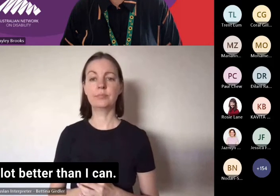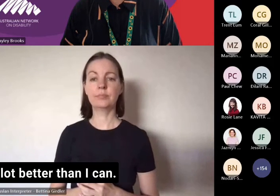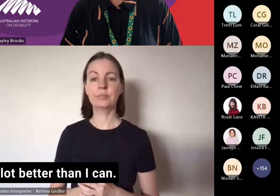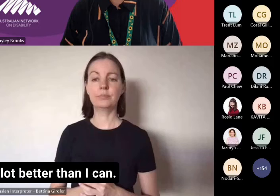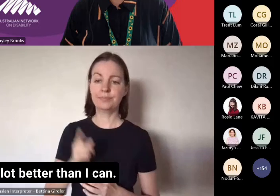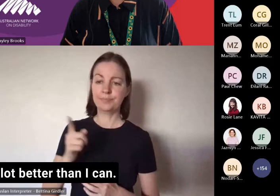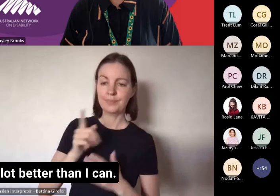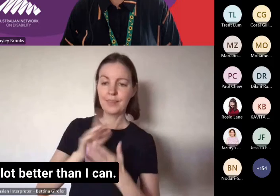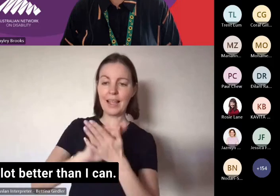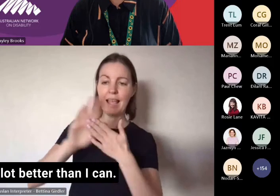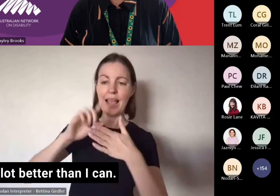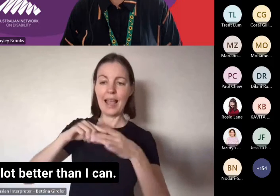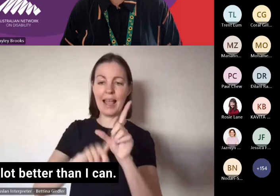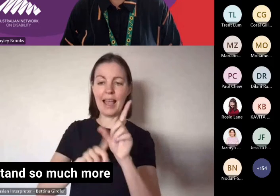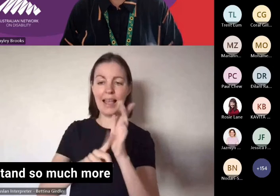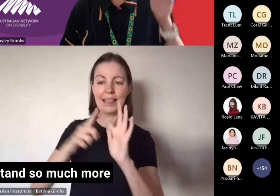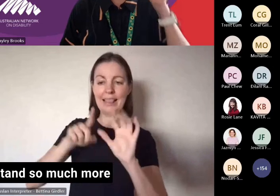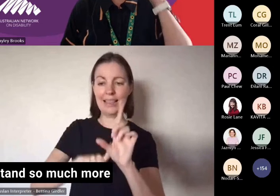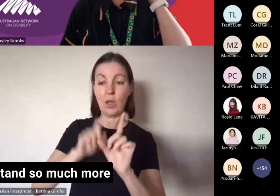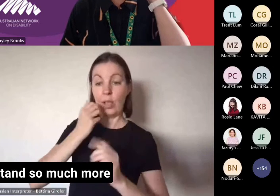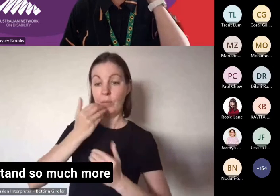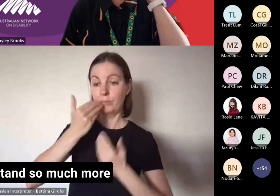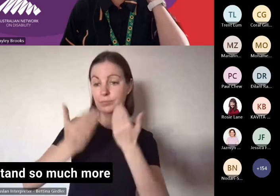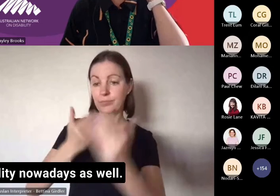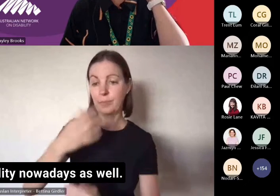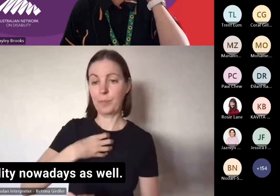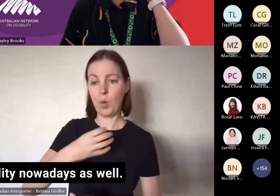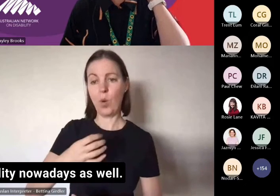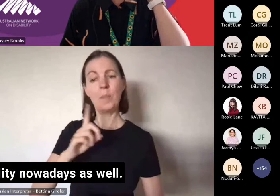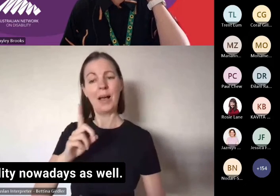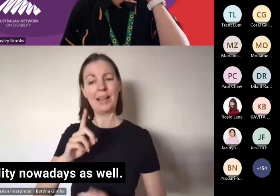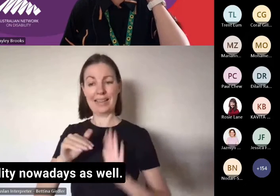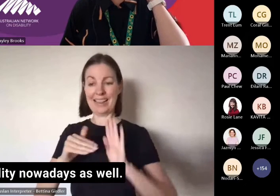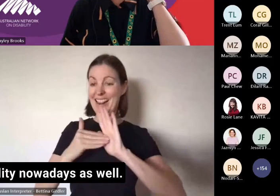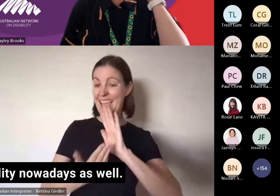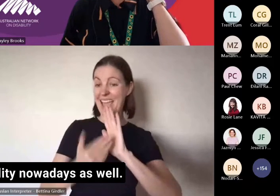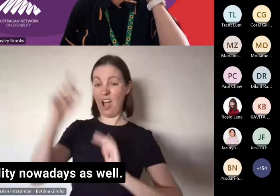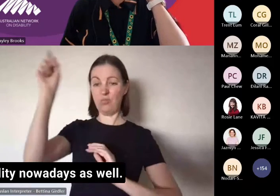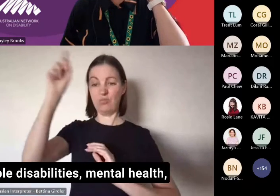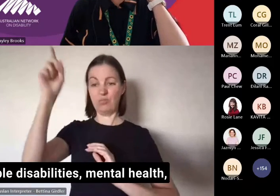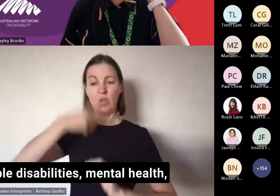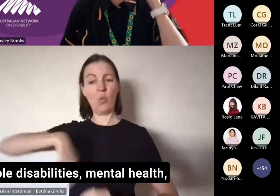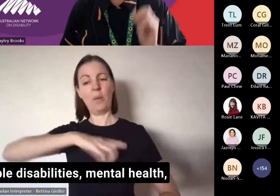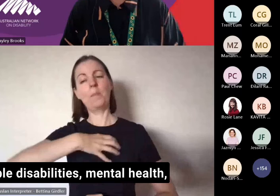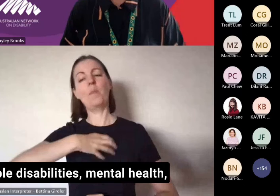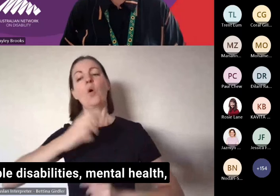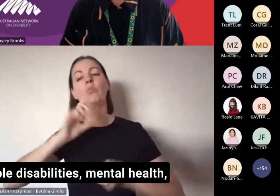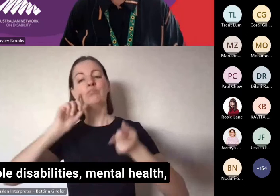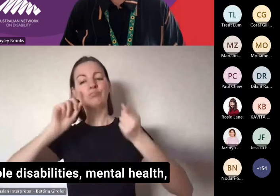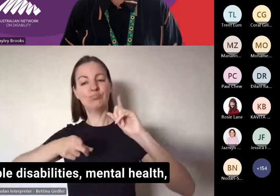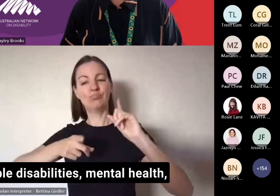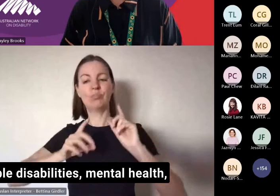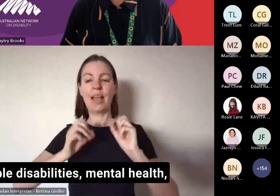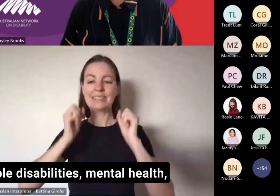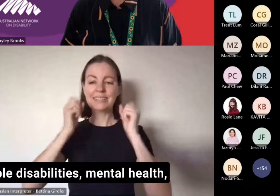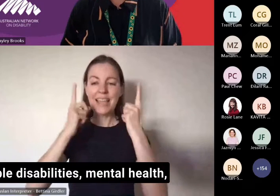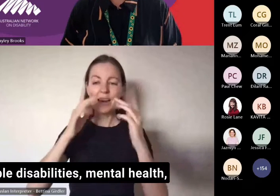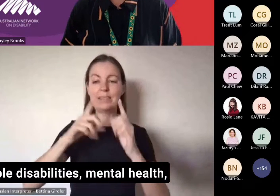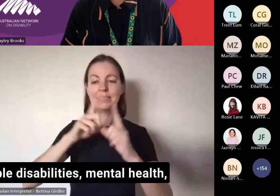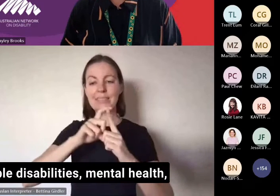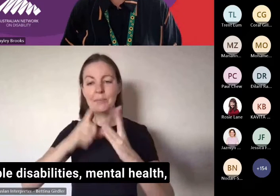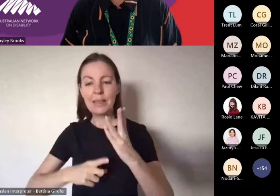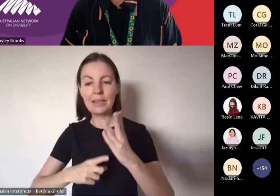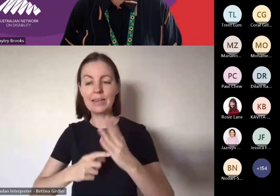to this a lot better than I can. You know, we understand so much more about disability nowadays as well. We talk about invisible disabilities,